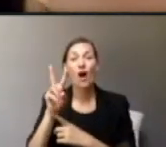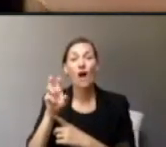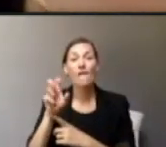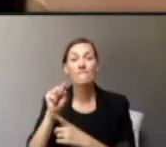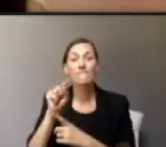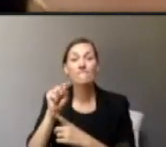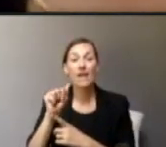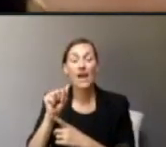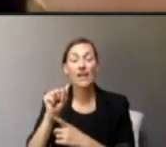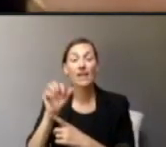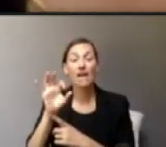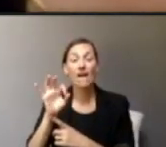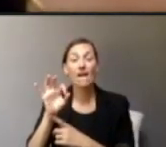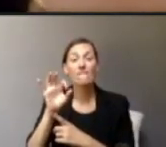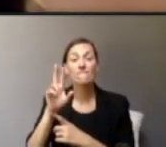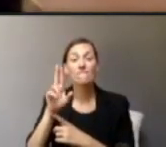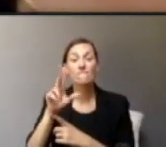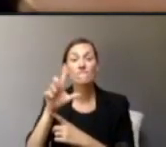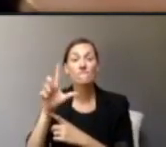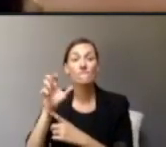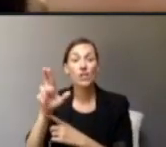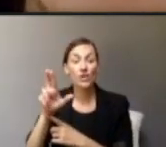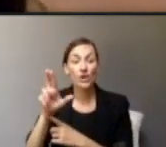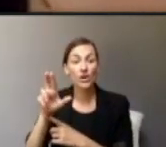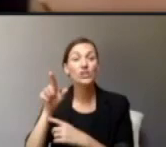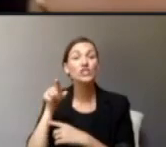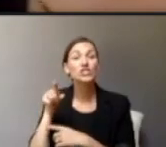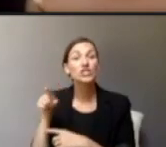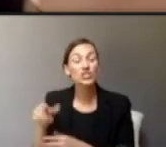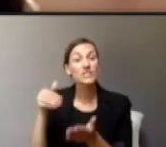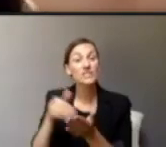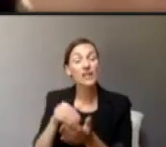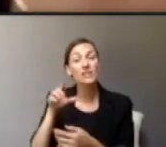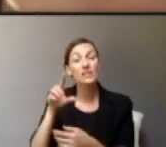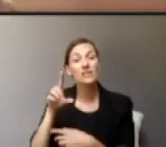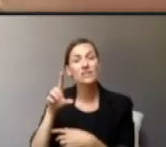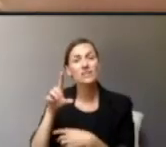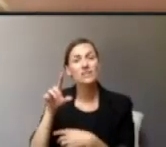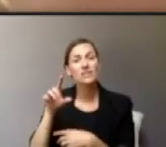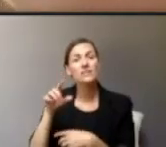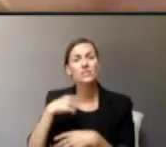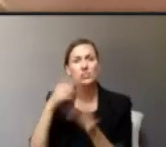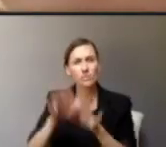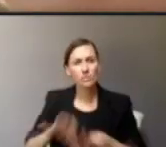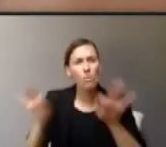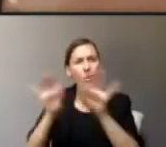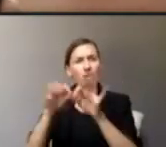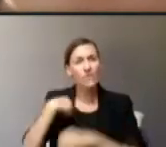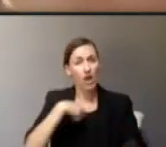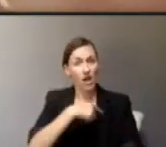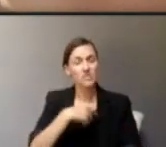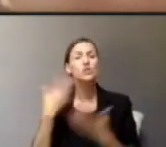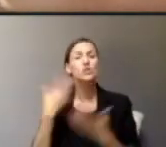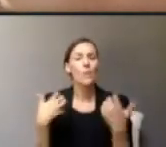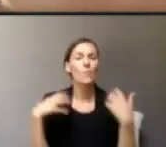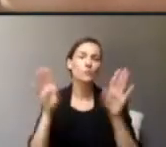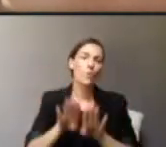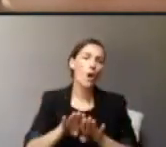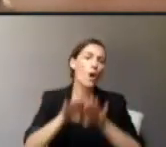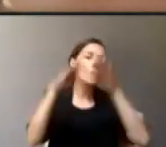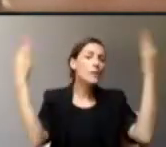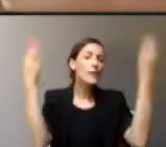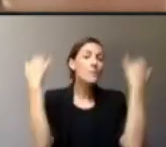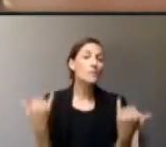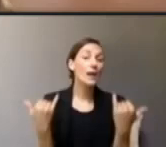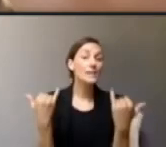been, she is a virologist and has been so informative to us. So we'd like to kind of open it up right now to